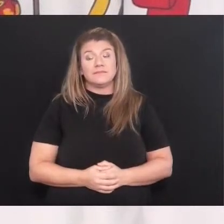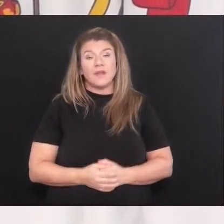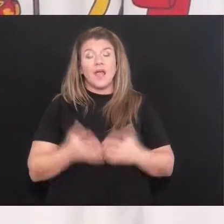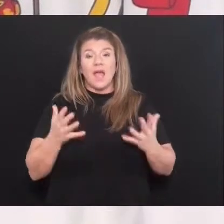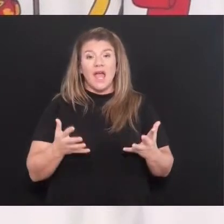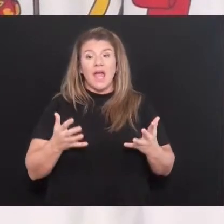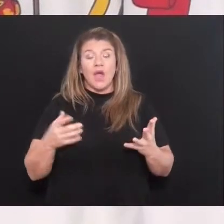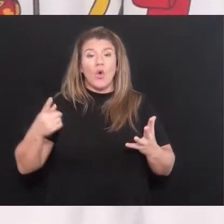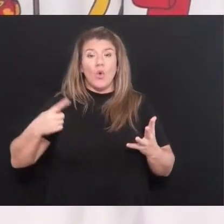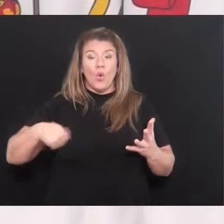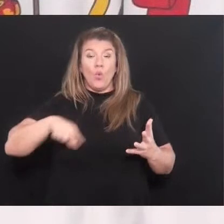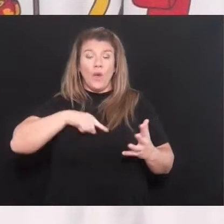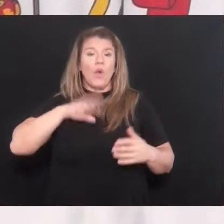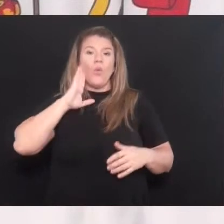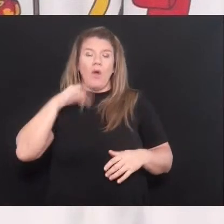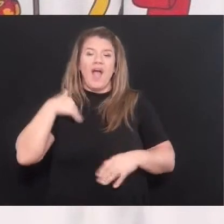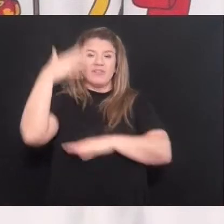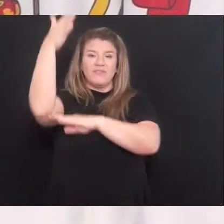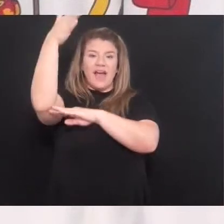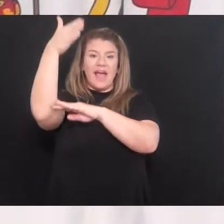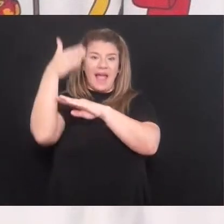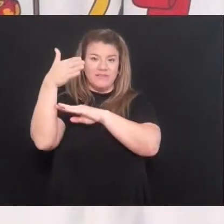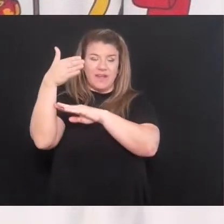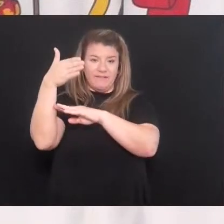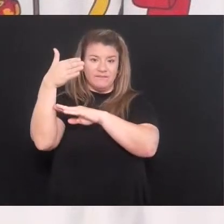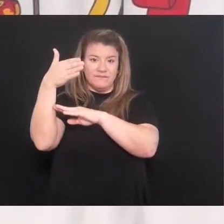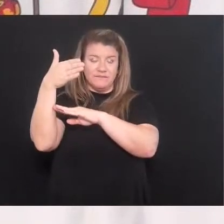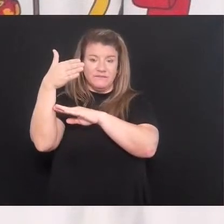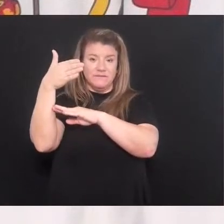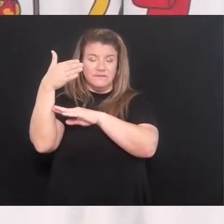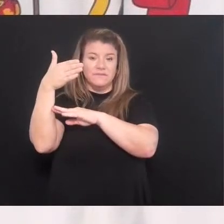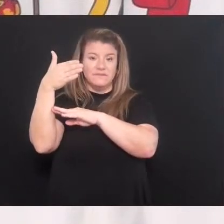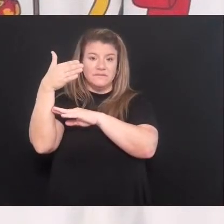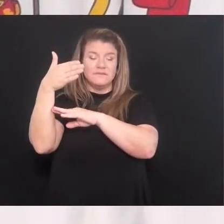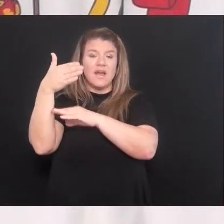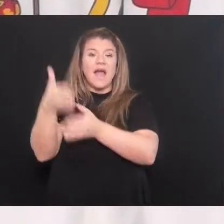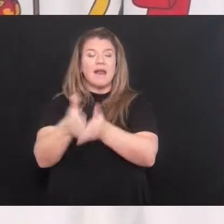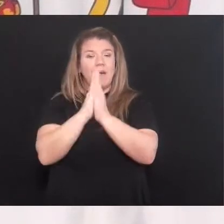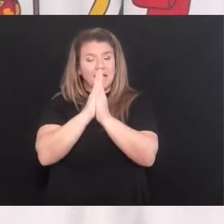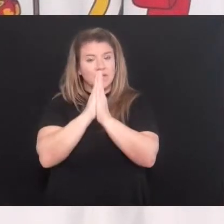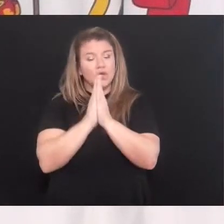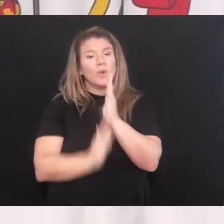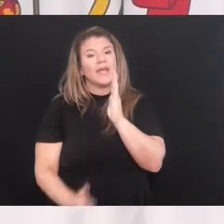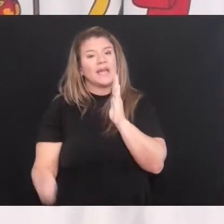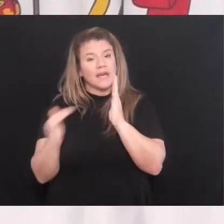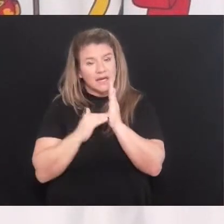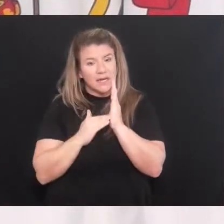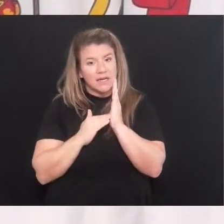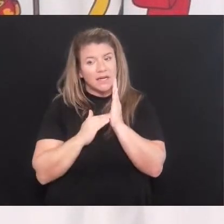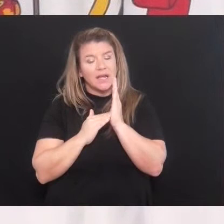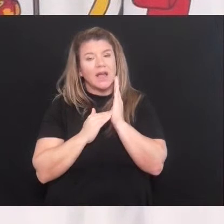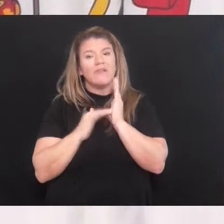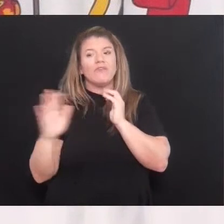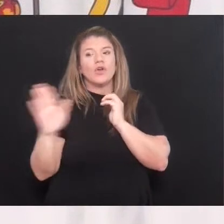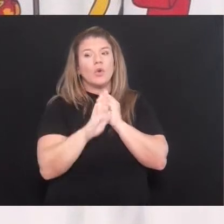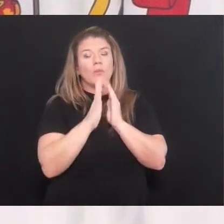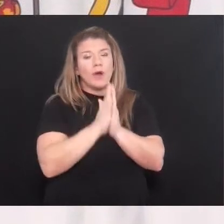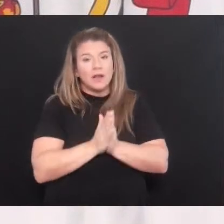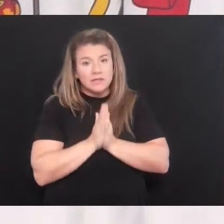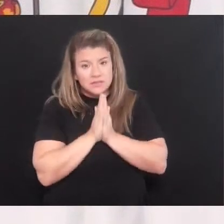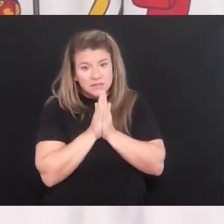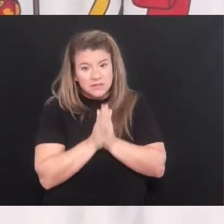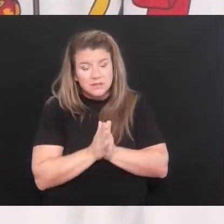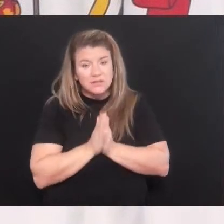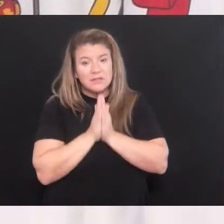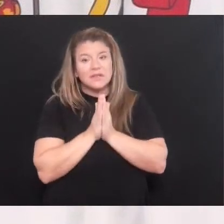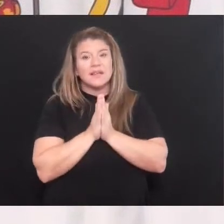we'll have our flags at half-staff, and I ask you again for your prayers